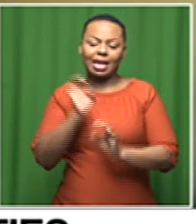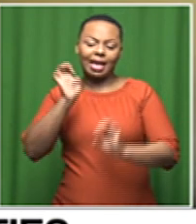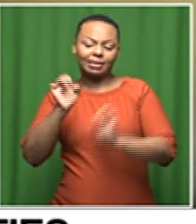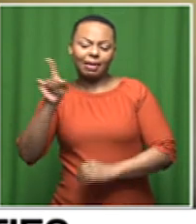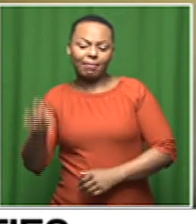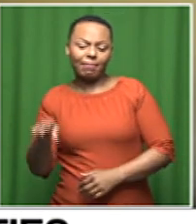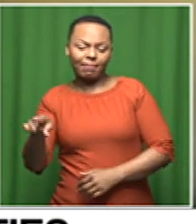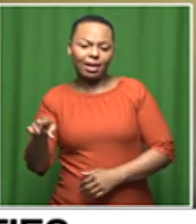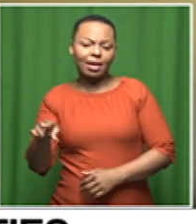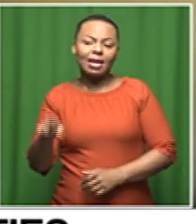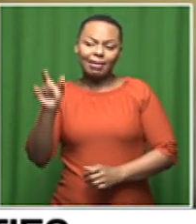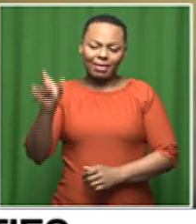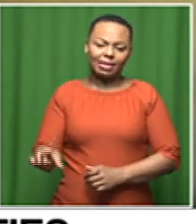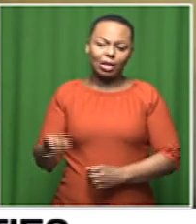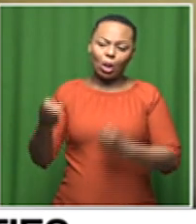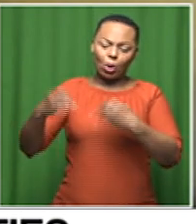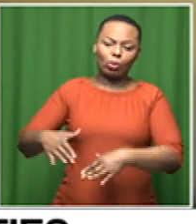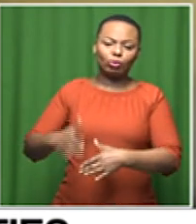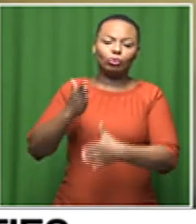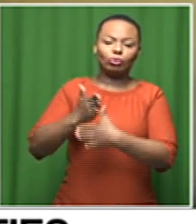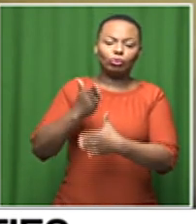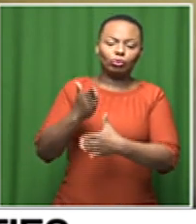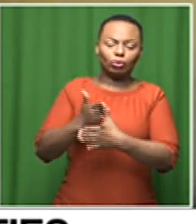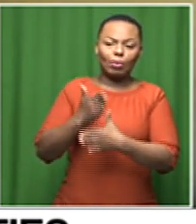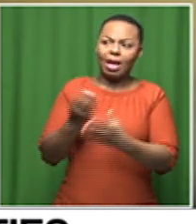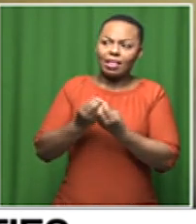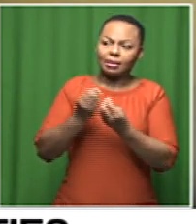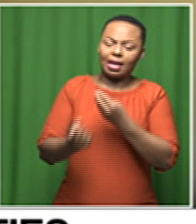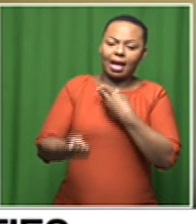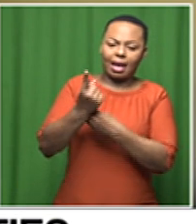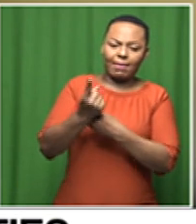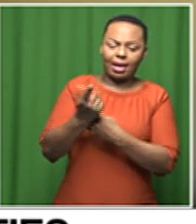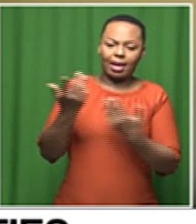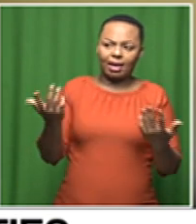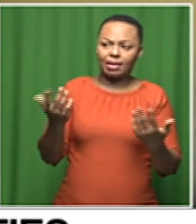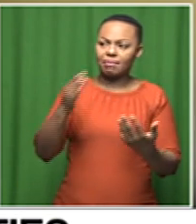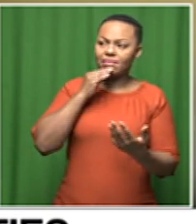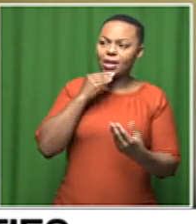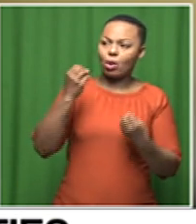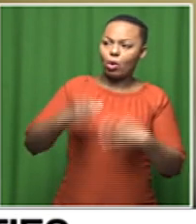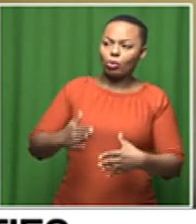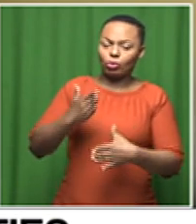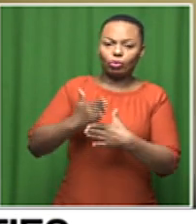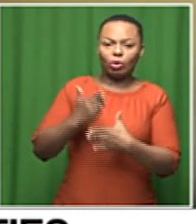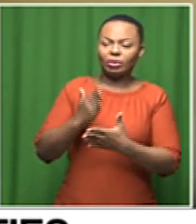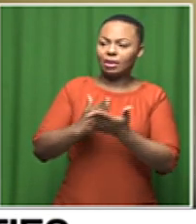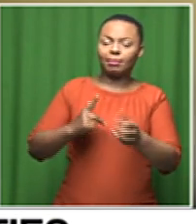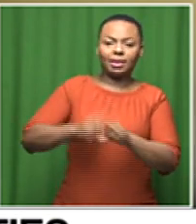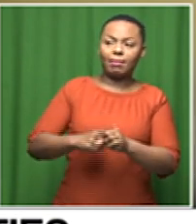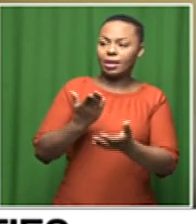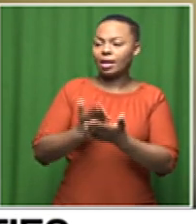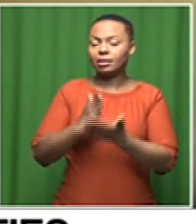necessarily have to lose their job because it falls within the scope. Things do happen and accidents do happen. And I think it's important that Ruth should have